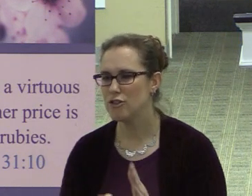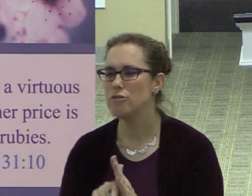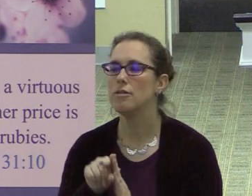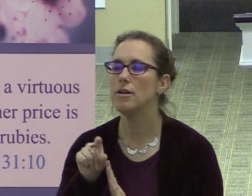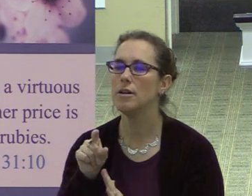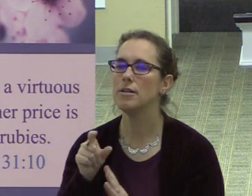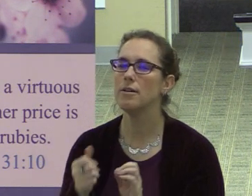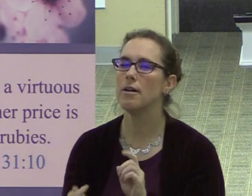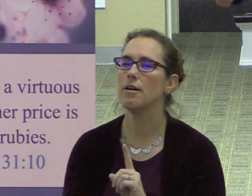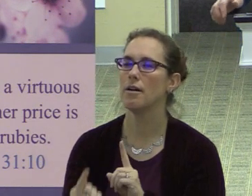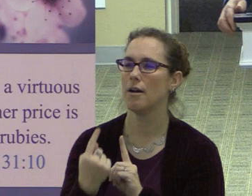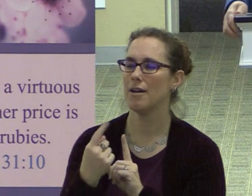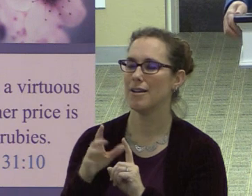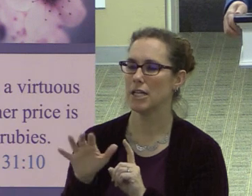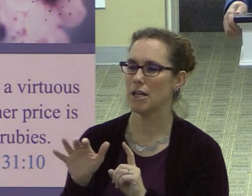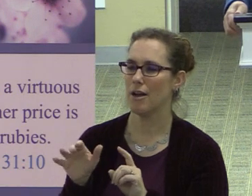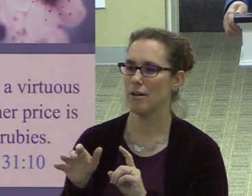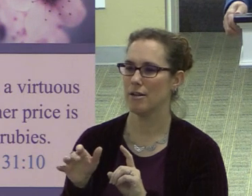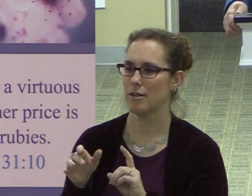it was as grasshoppers.